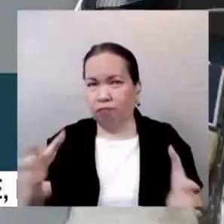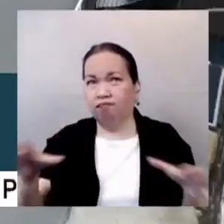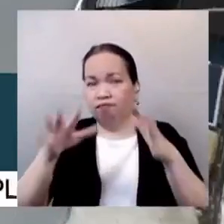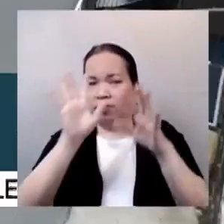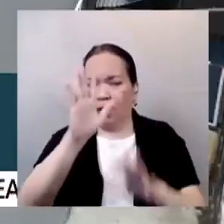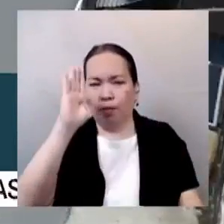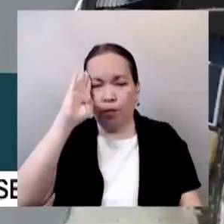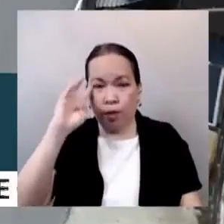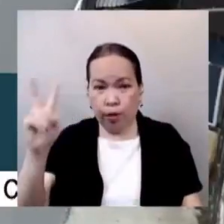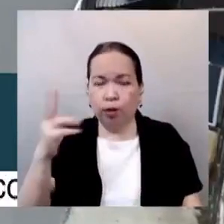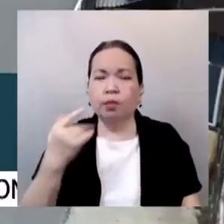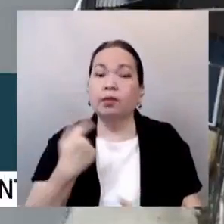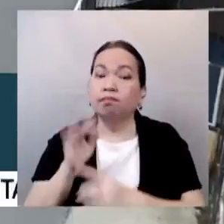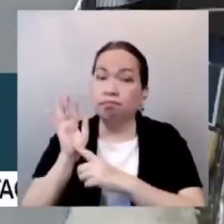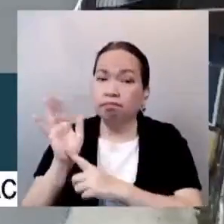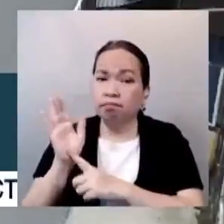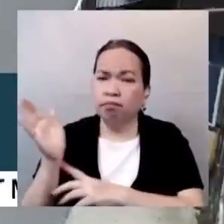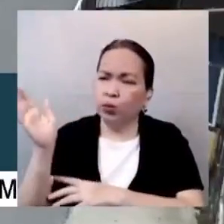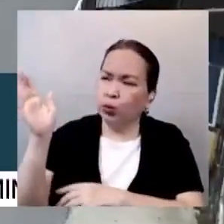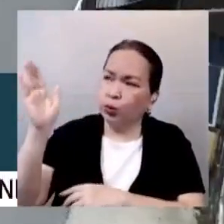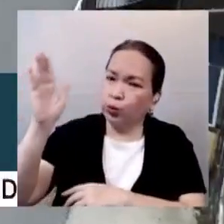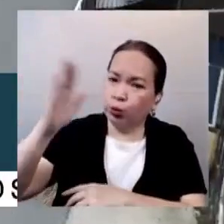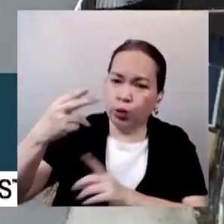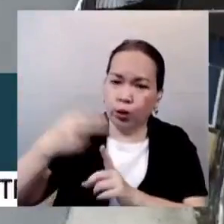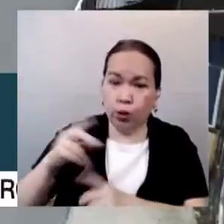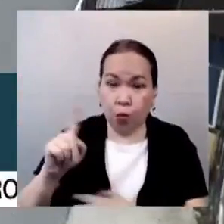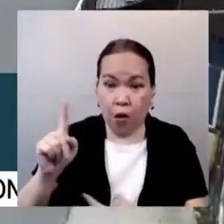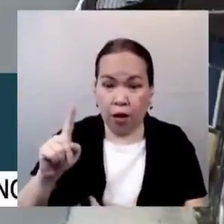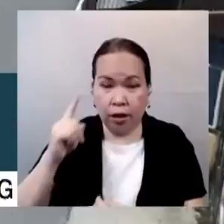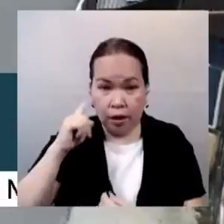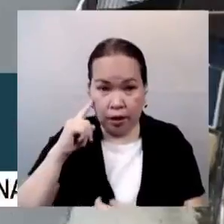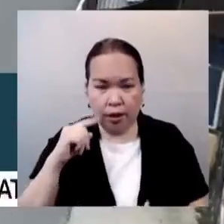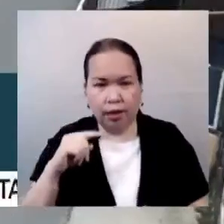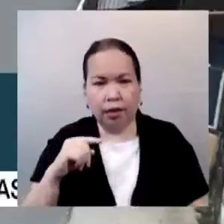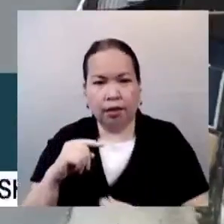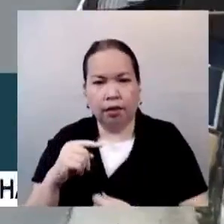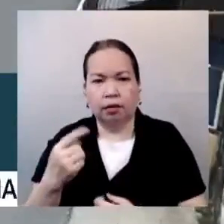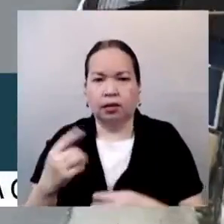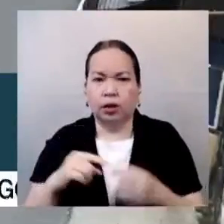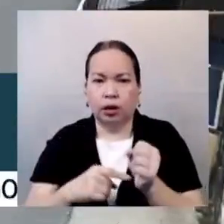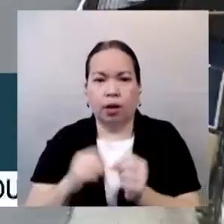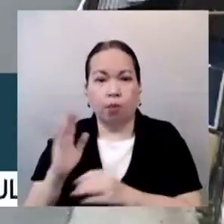this protest action will be until around 1 o'clock on this afternoon. They started again